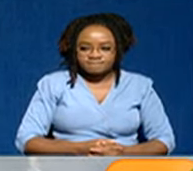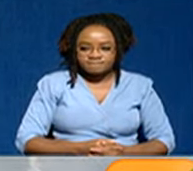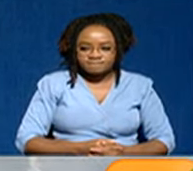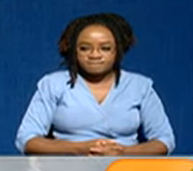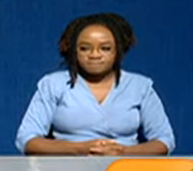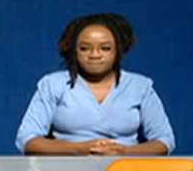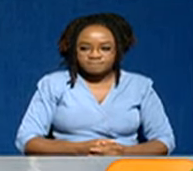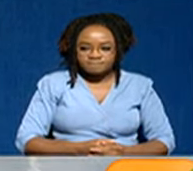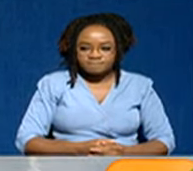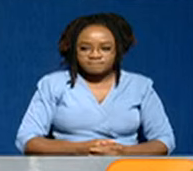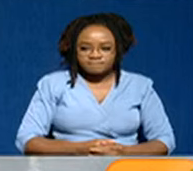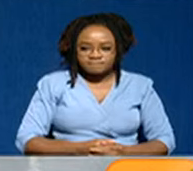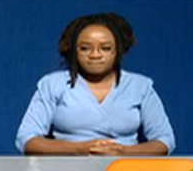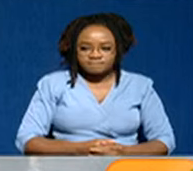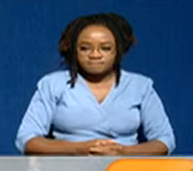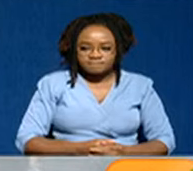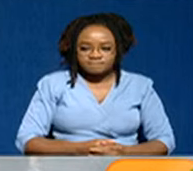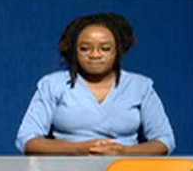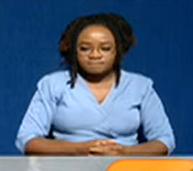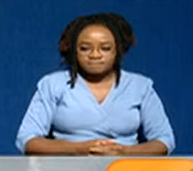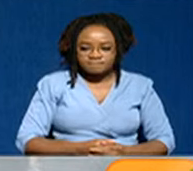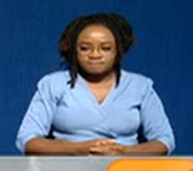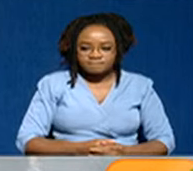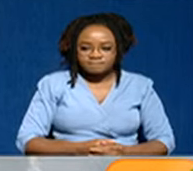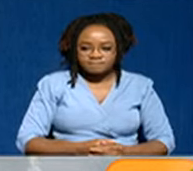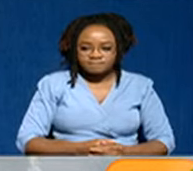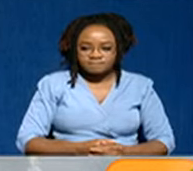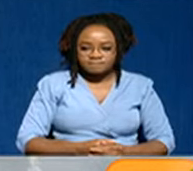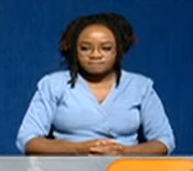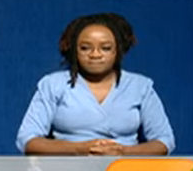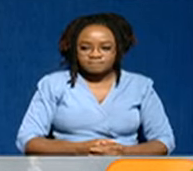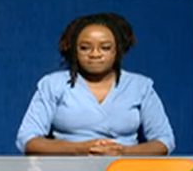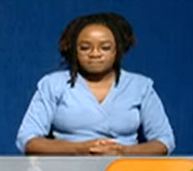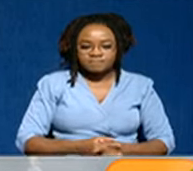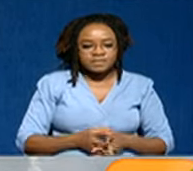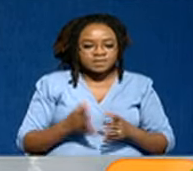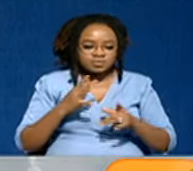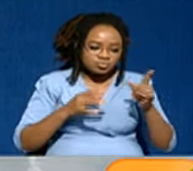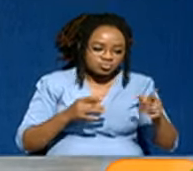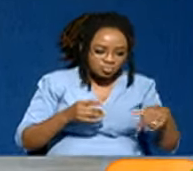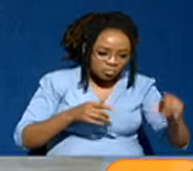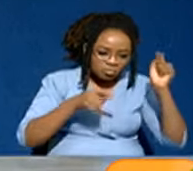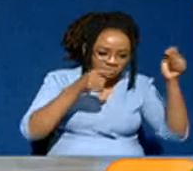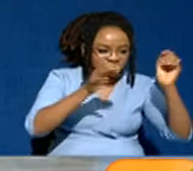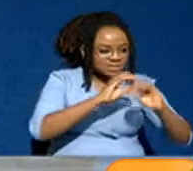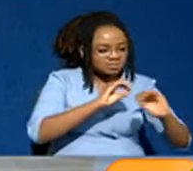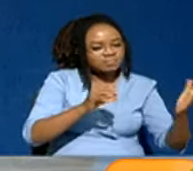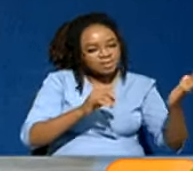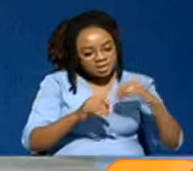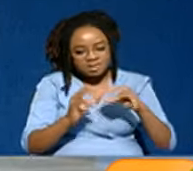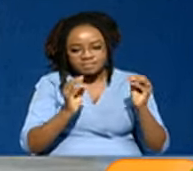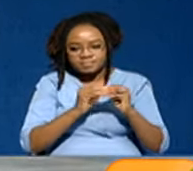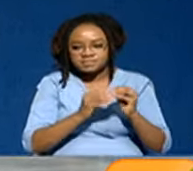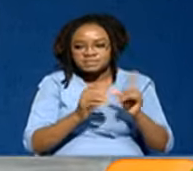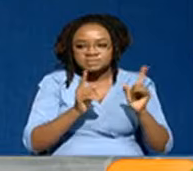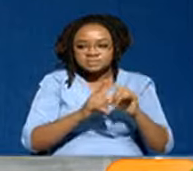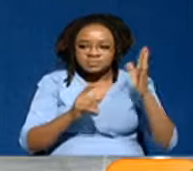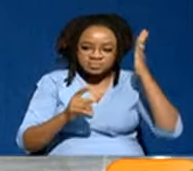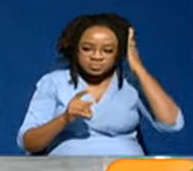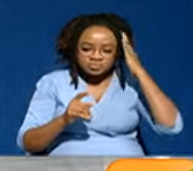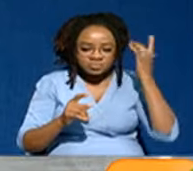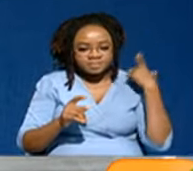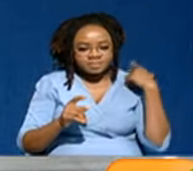by rhetorics. Davji, wait. And Peterson, don't go on strike. Come. You know that even the other day we were sitting with your